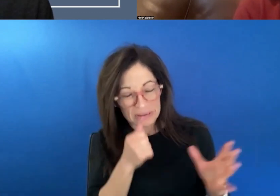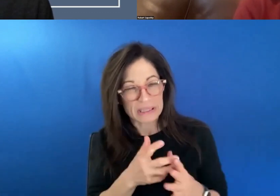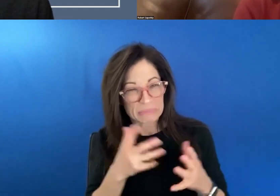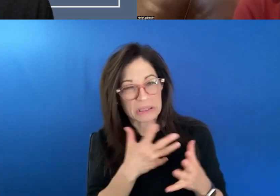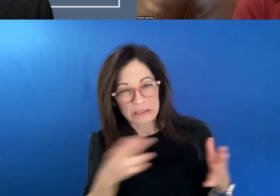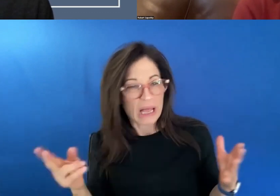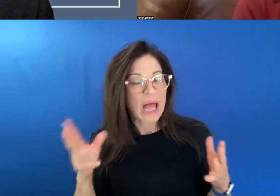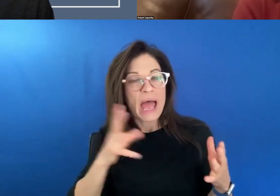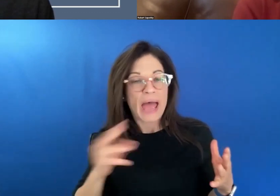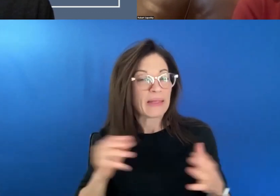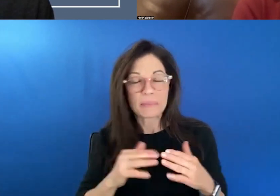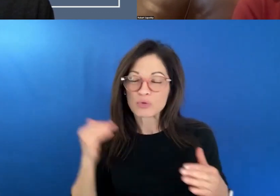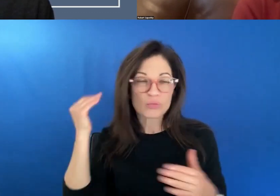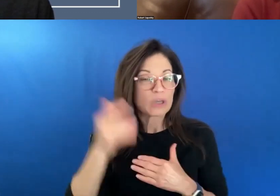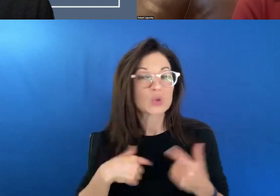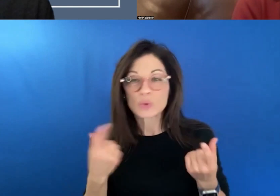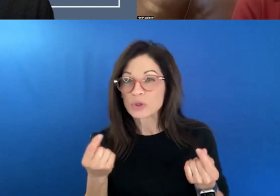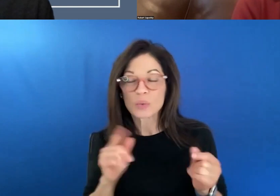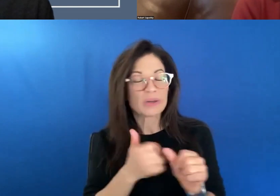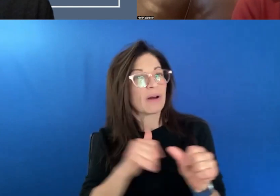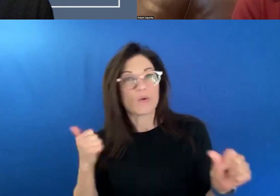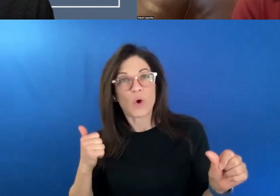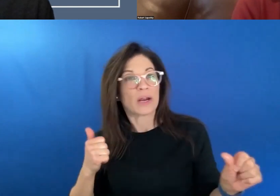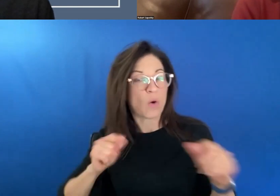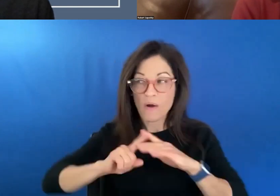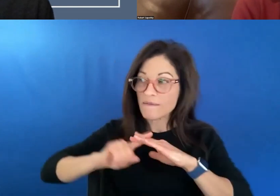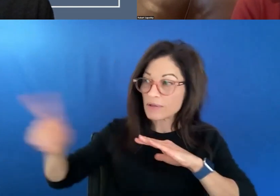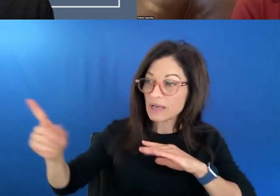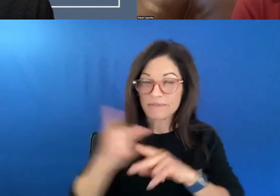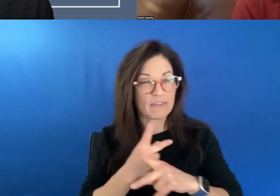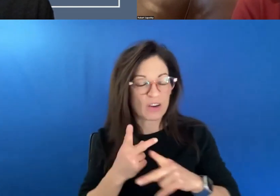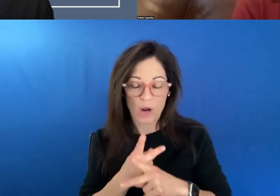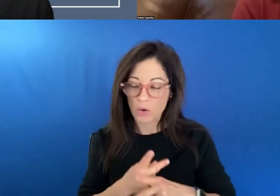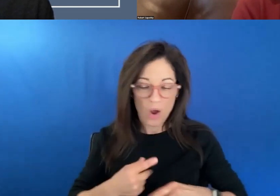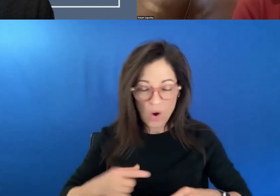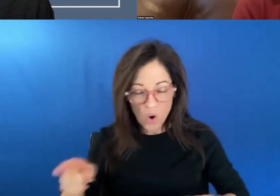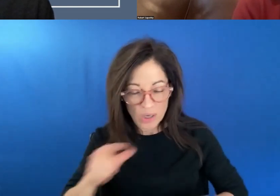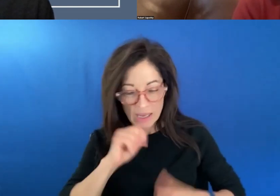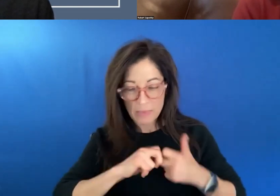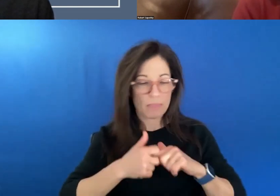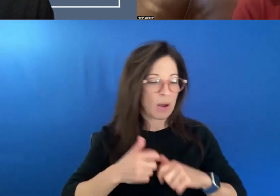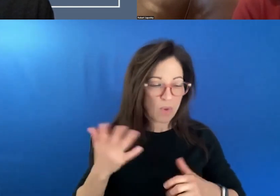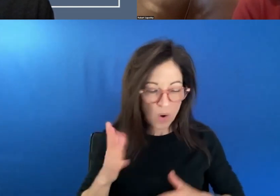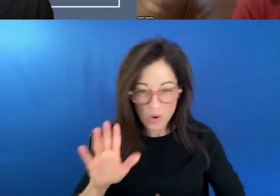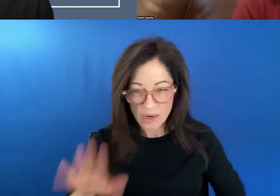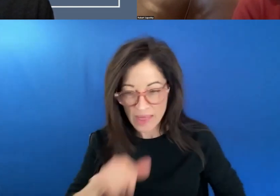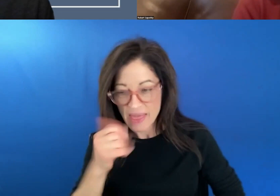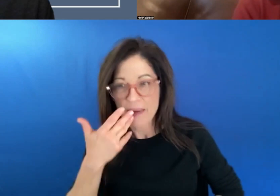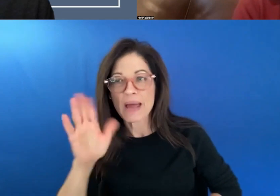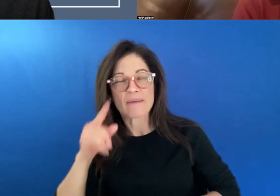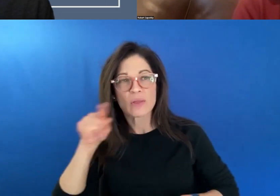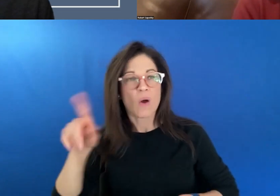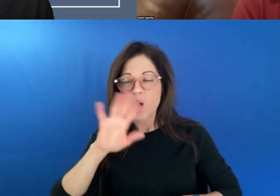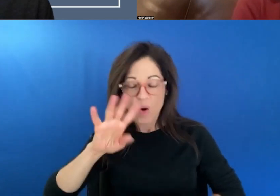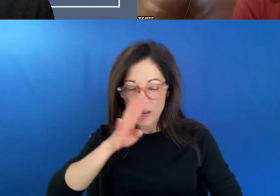much. And what we do is we flee from it. We figure out why it's not my problem. We figure out why it's not really that bad for them, whatever. We look the